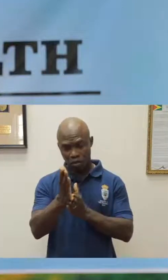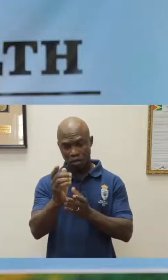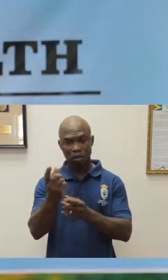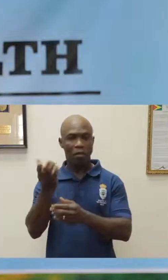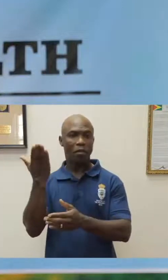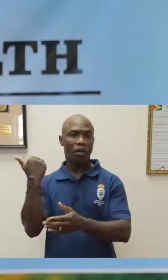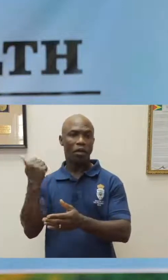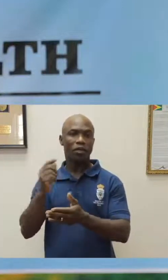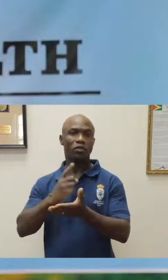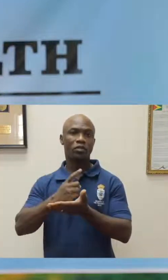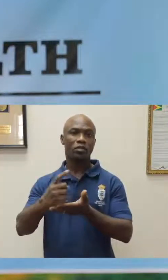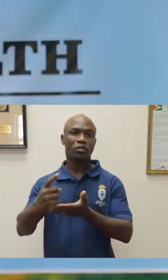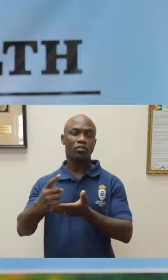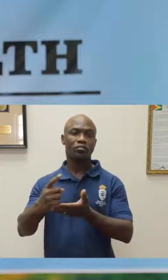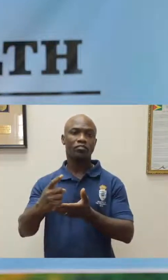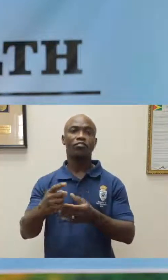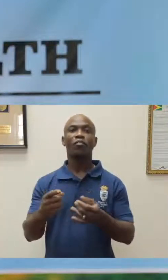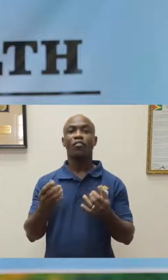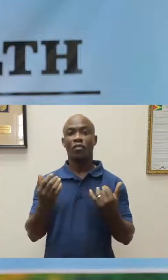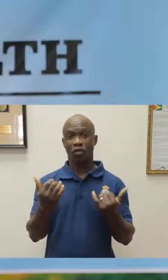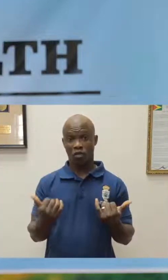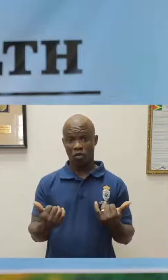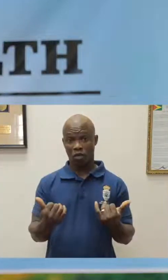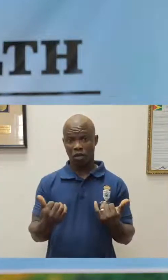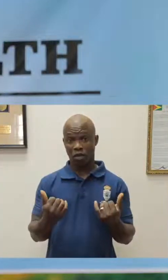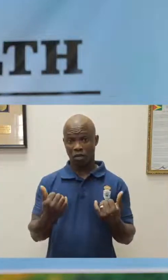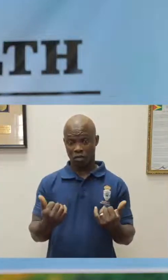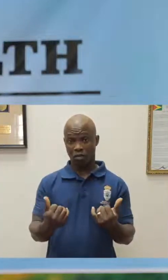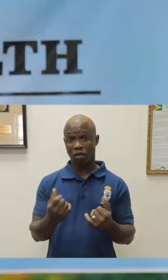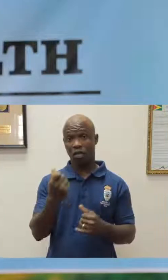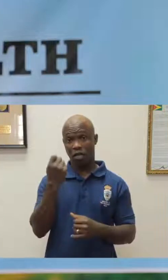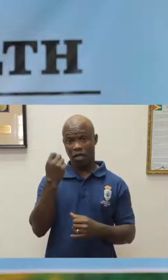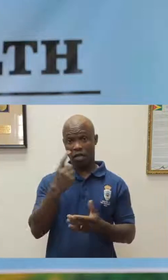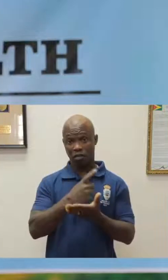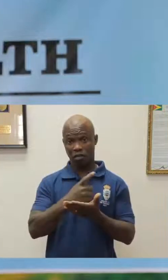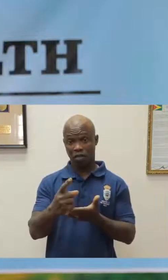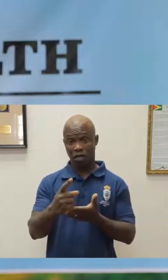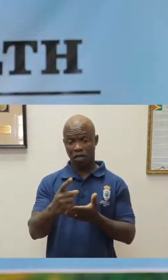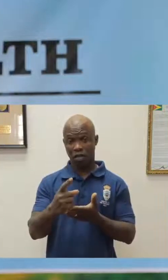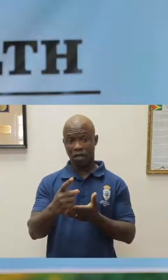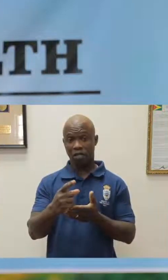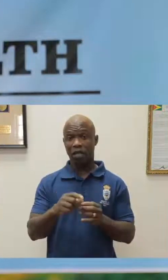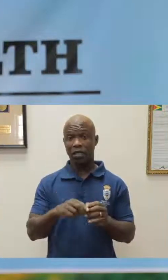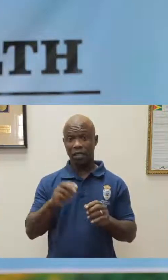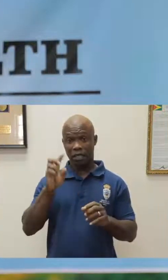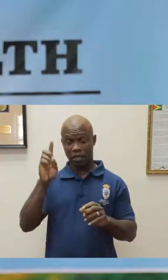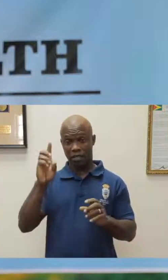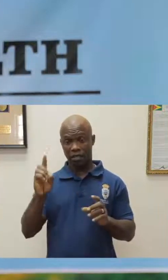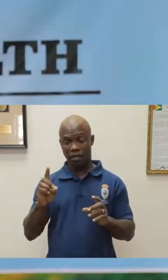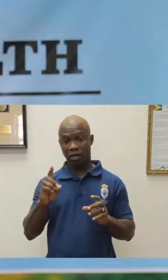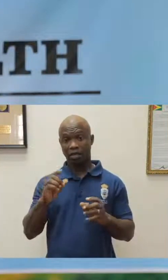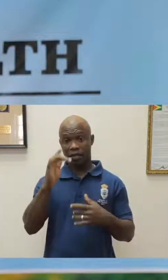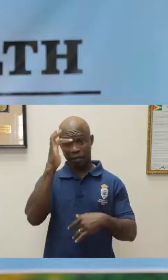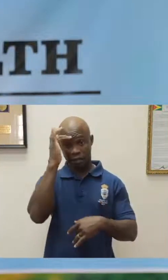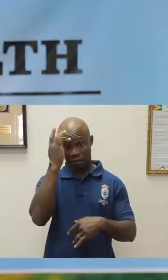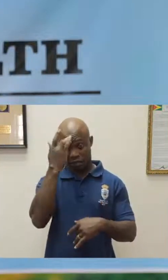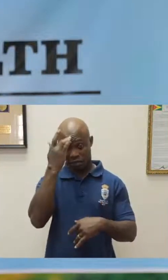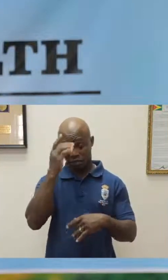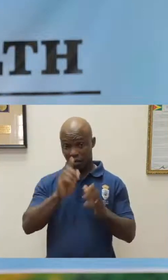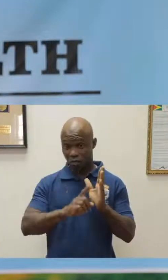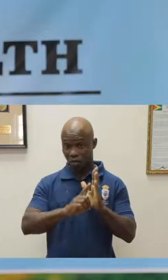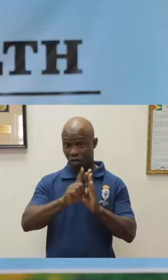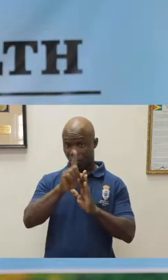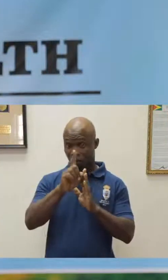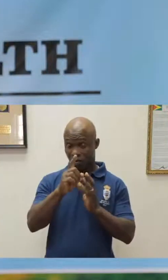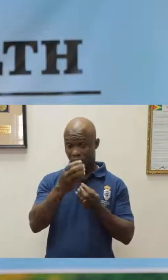past week. We are in the 11th week since our index case, and from the